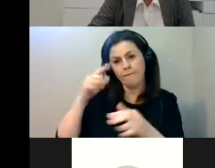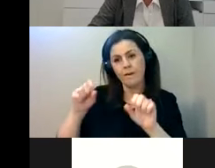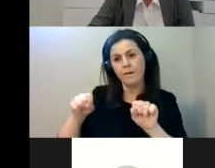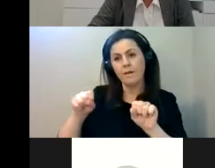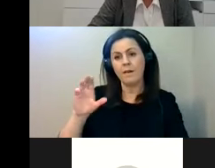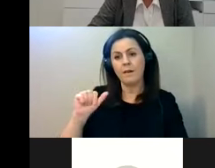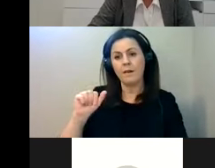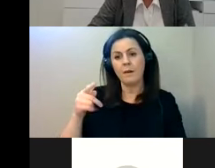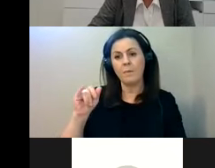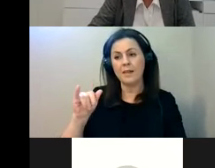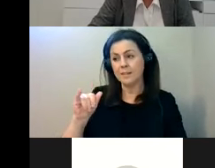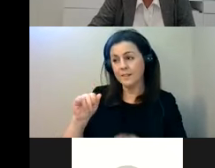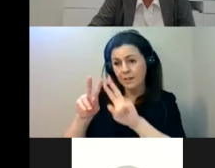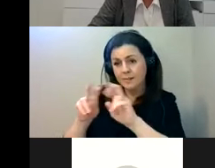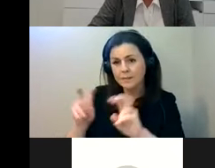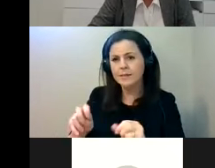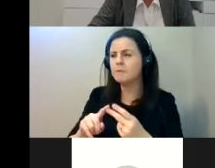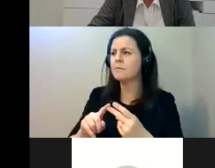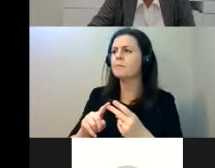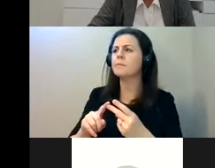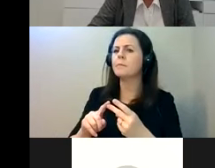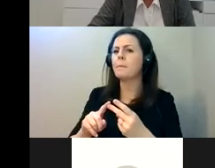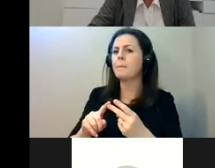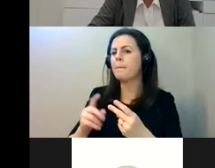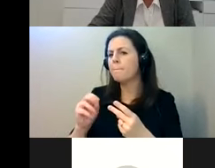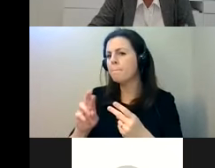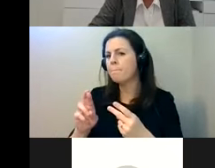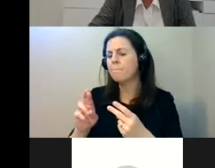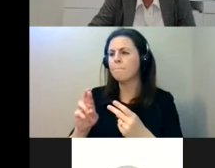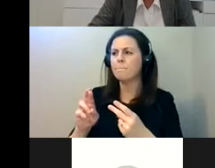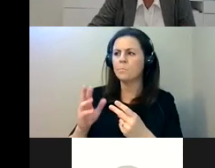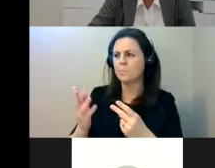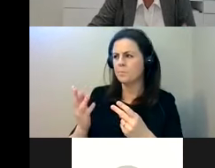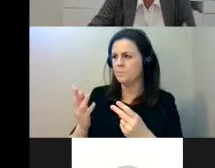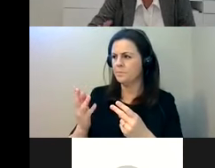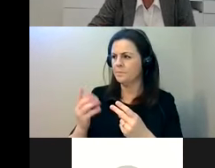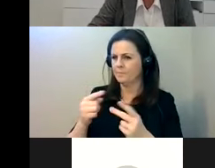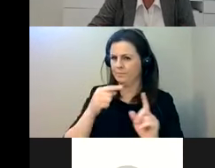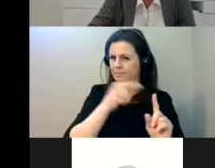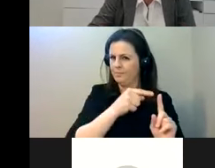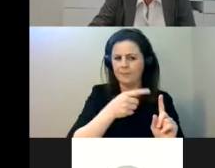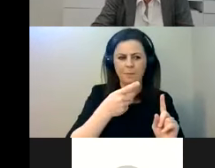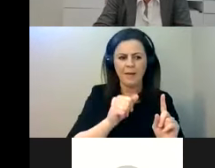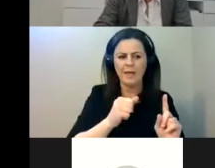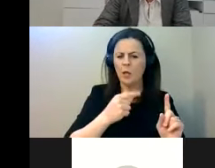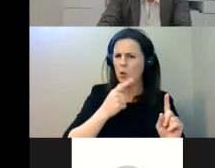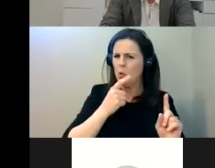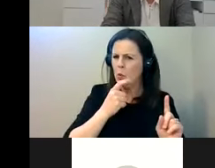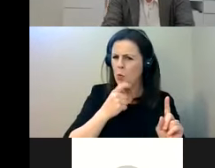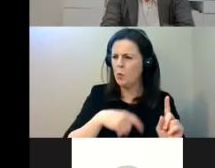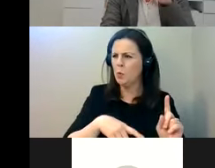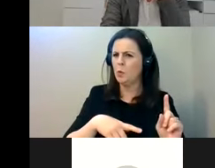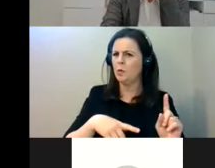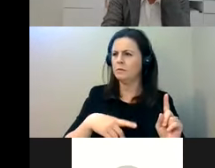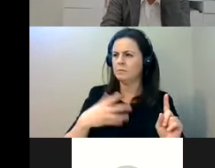what the findings are, or investigate around who this attorney is and what's happening. They